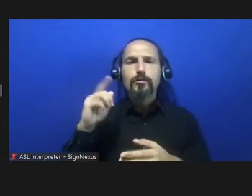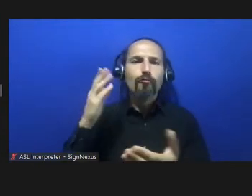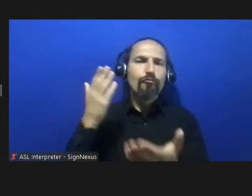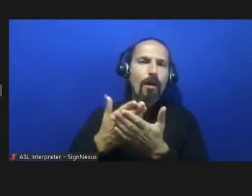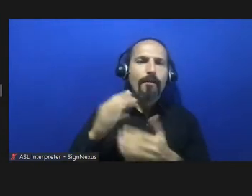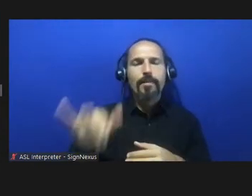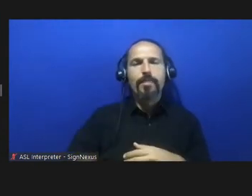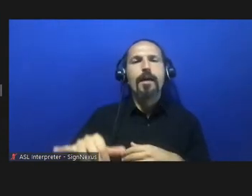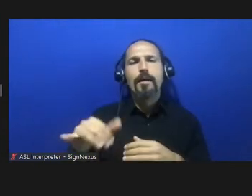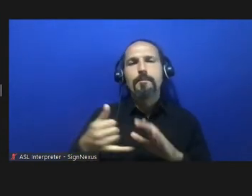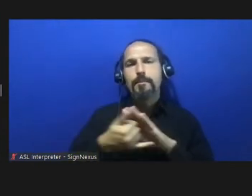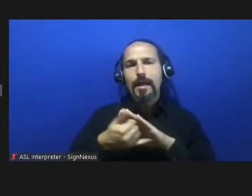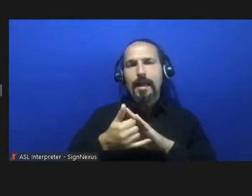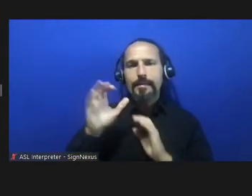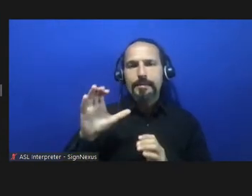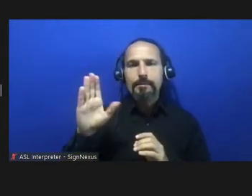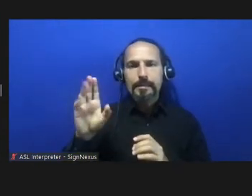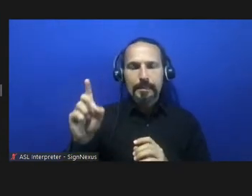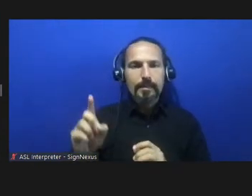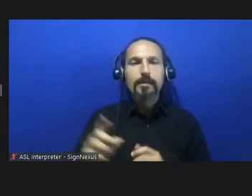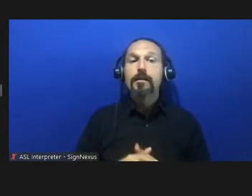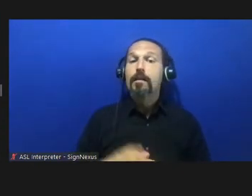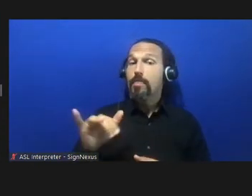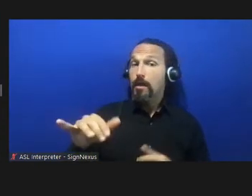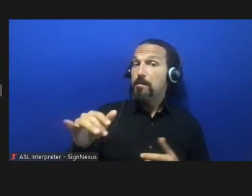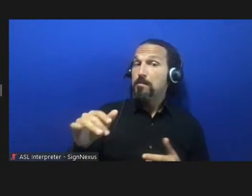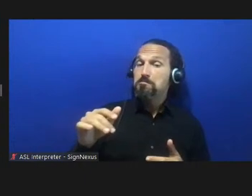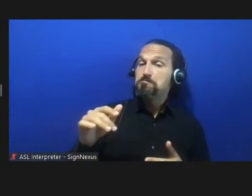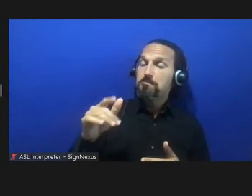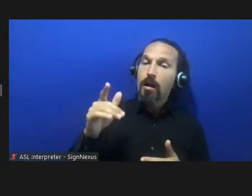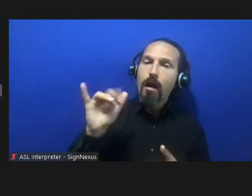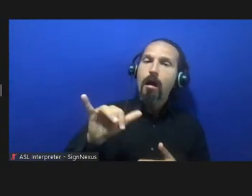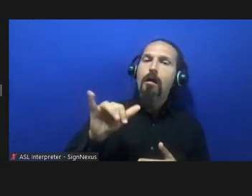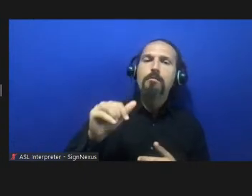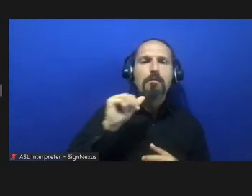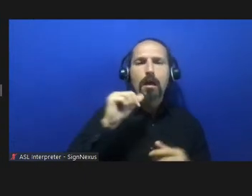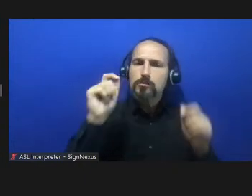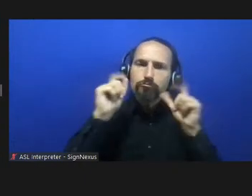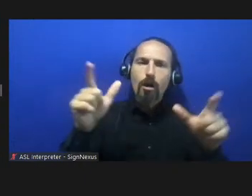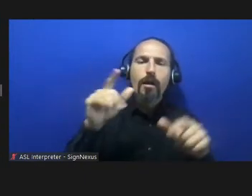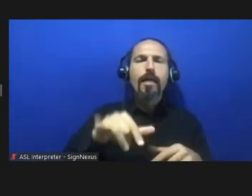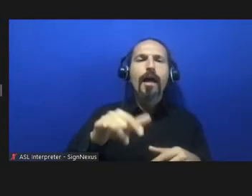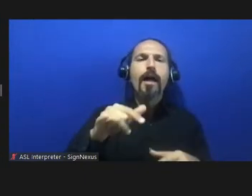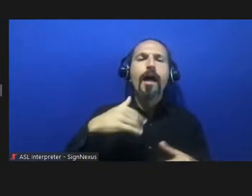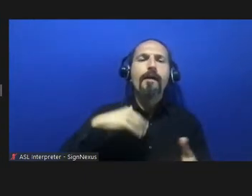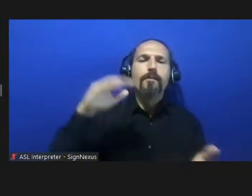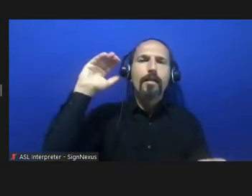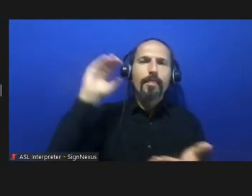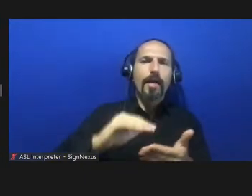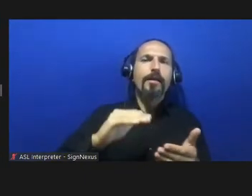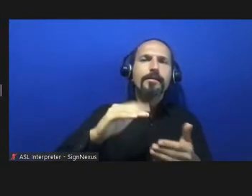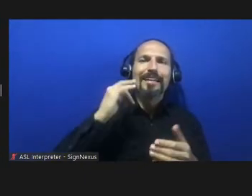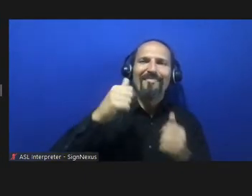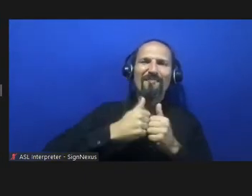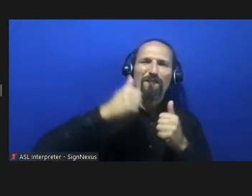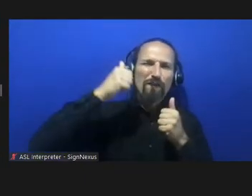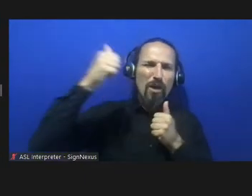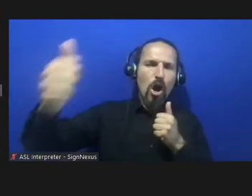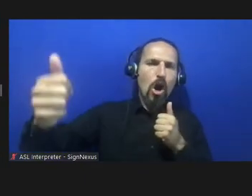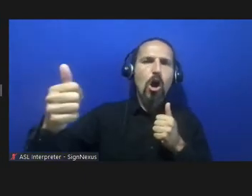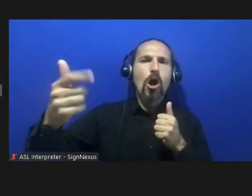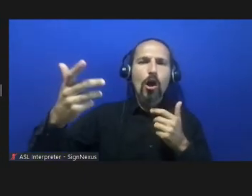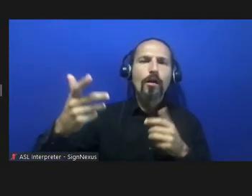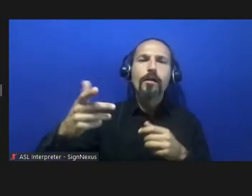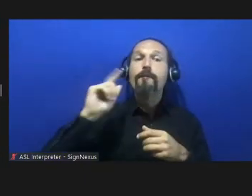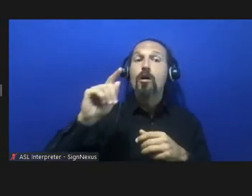business district not surprisingly counties that are further away tend to have fewer commuters to the manhattan central business district for example